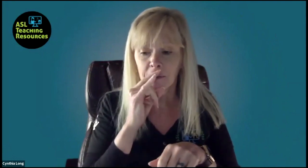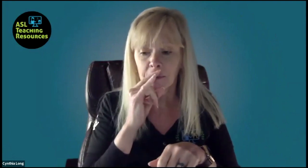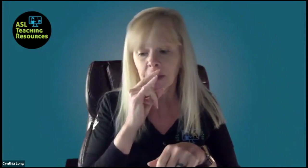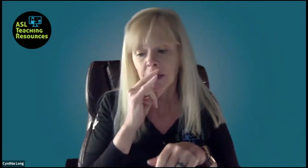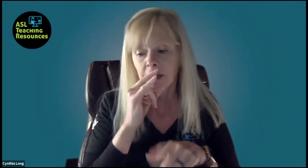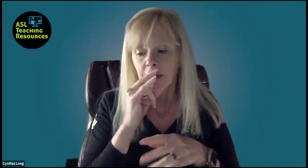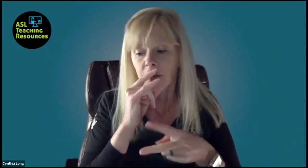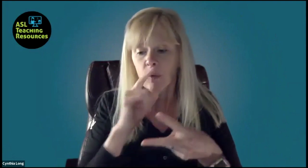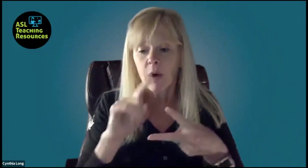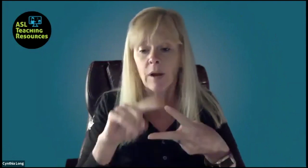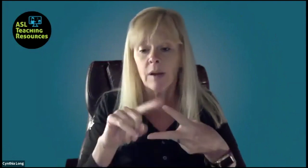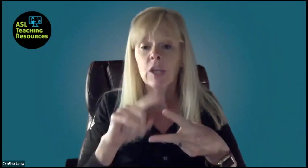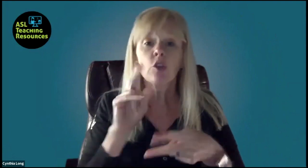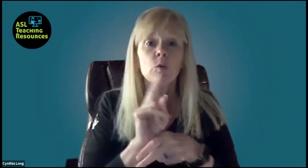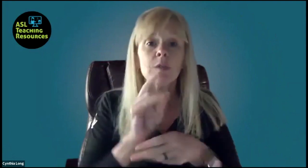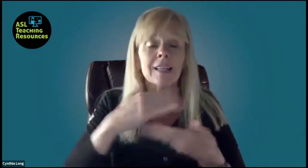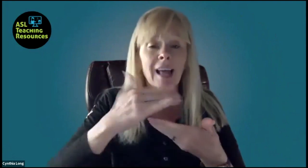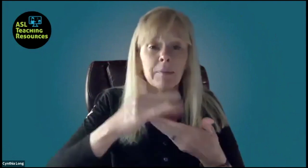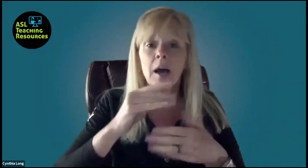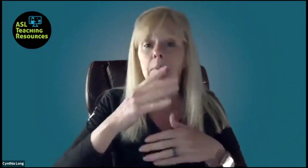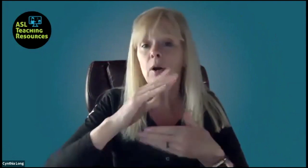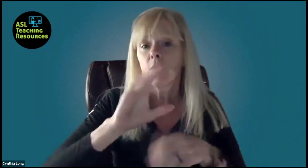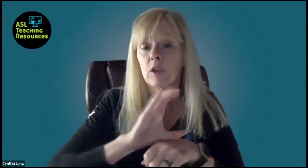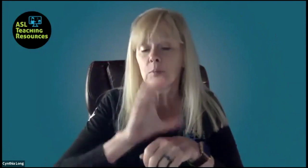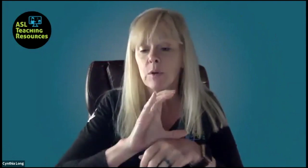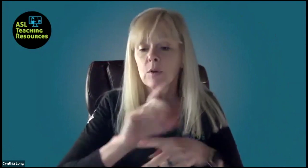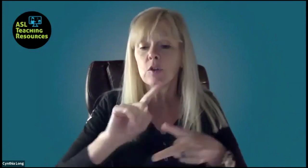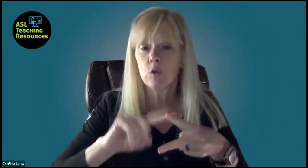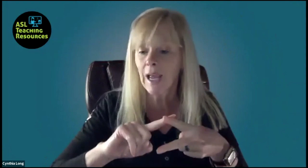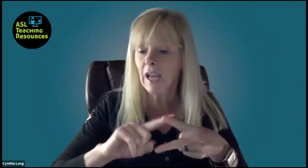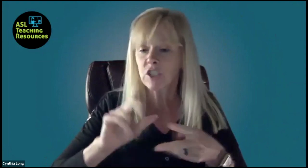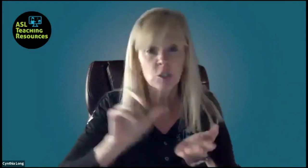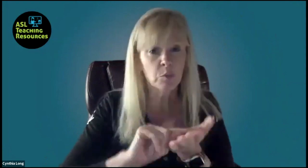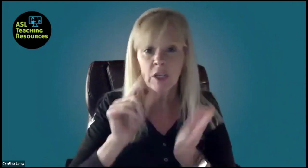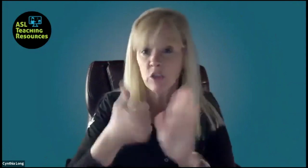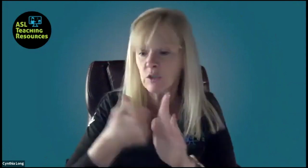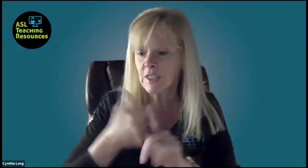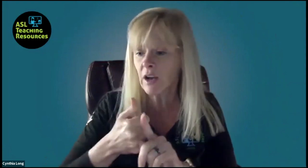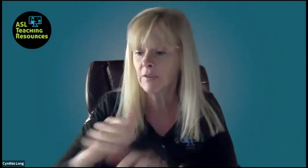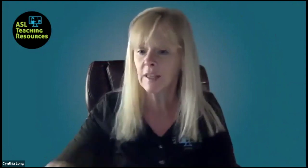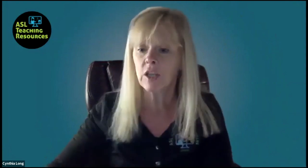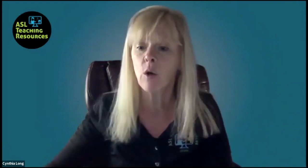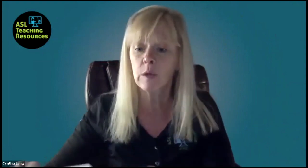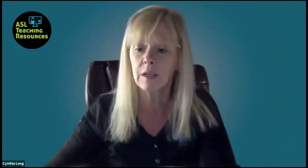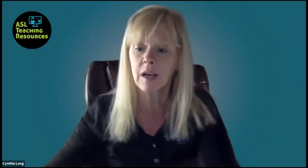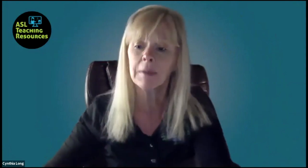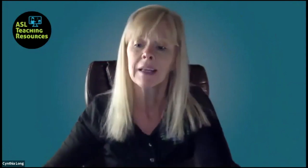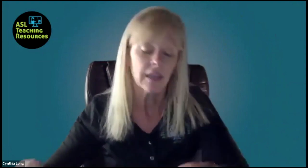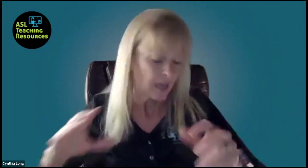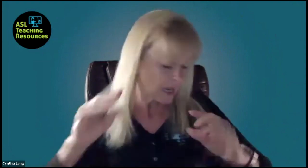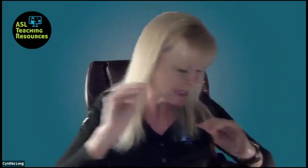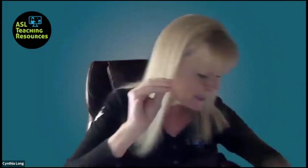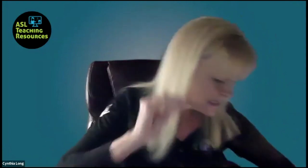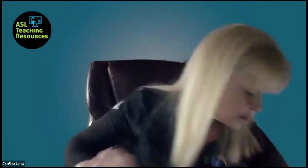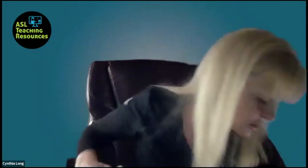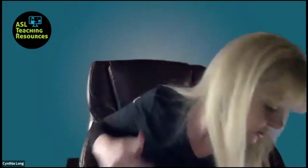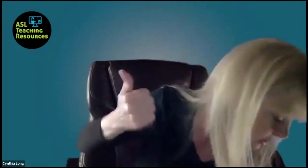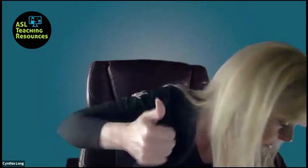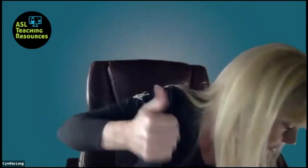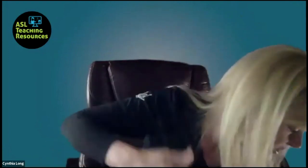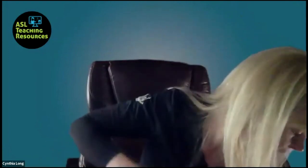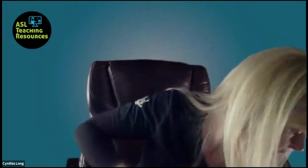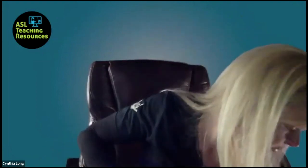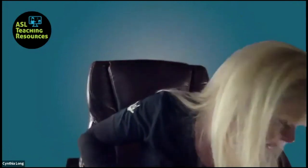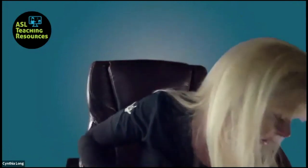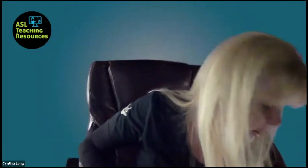kids, well, if they can use the laptop or the computer, you can just print it yourself and then hold it up and then teach it to